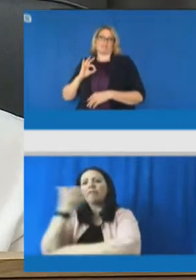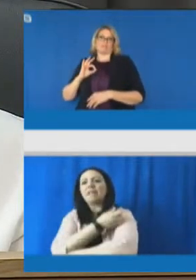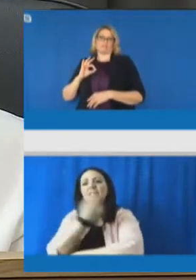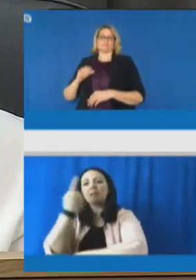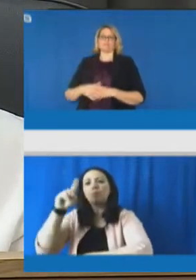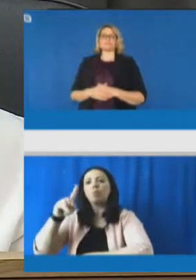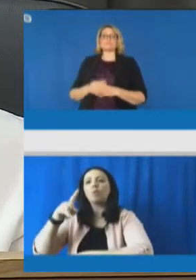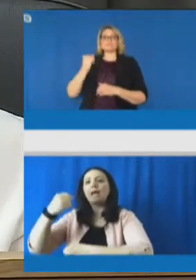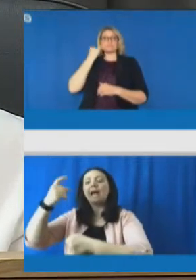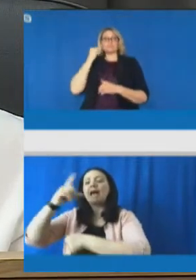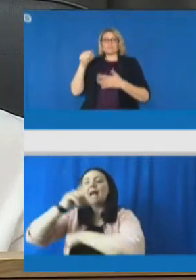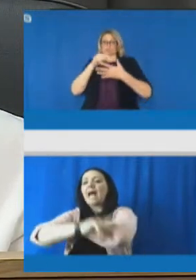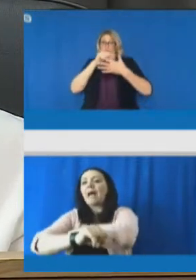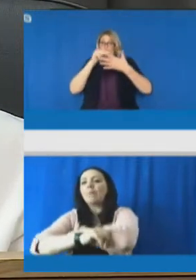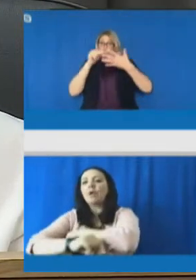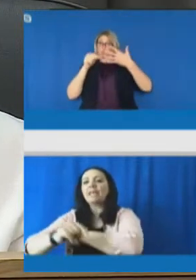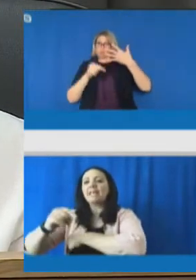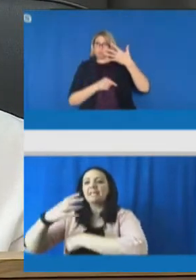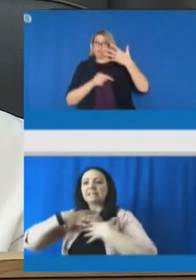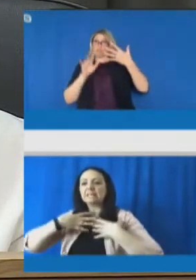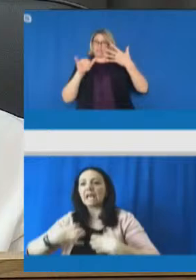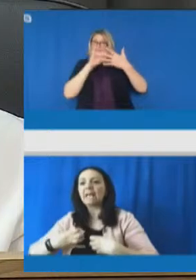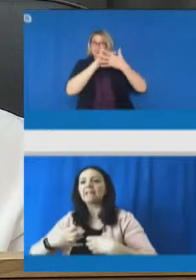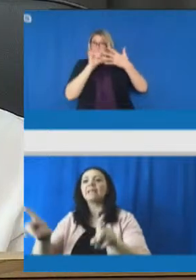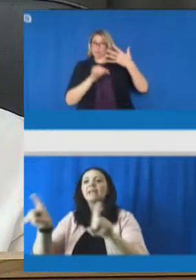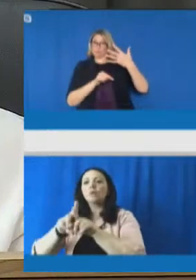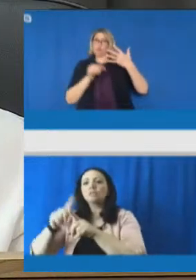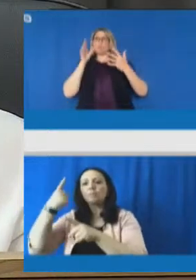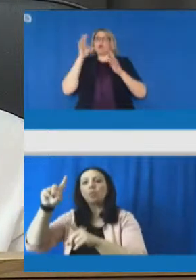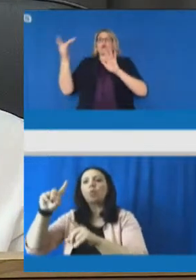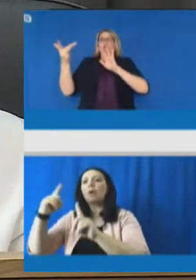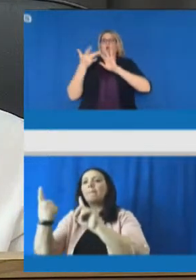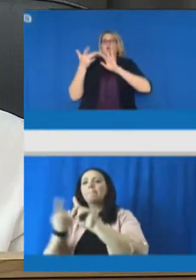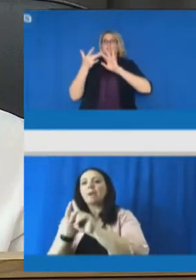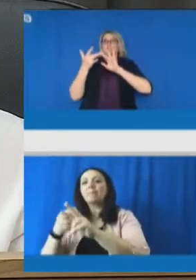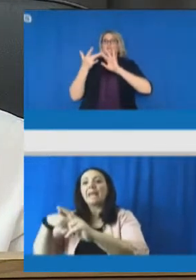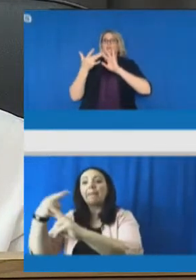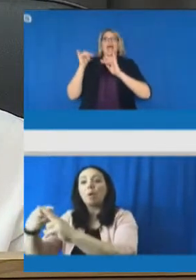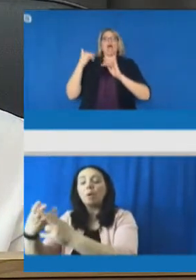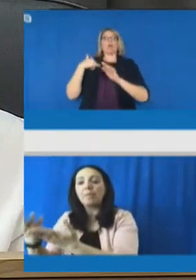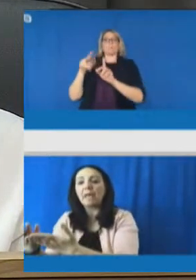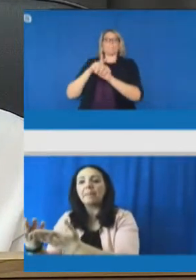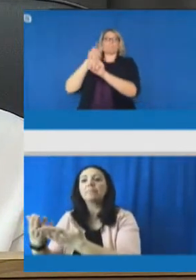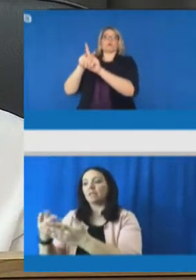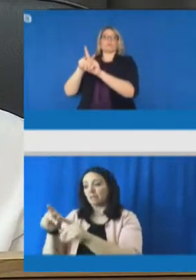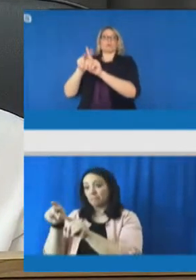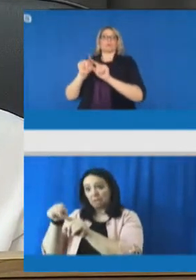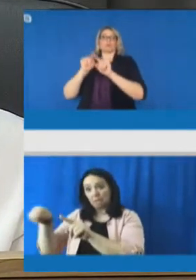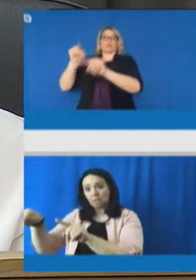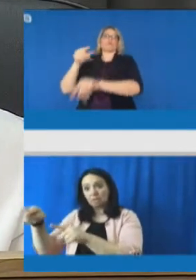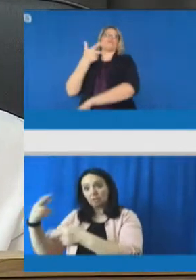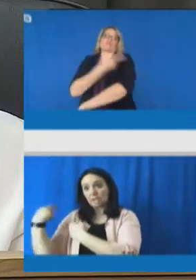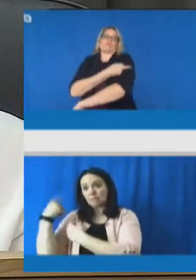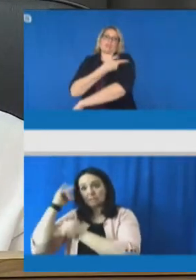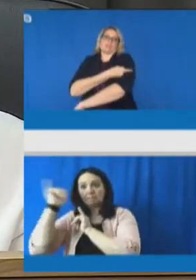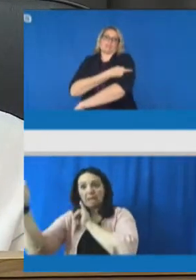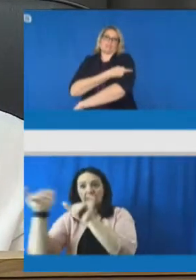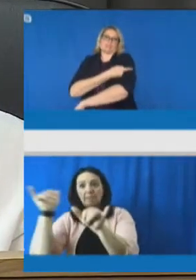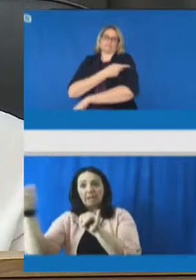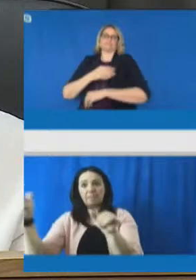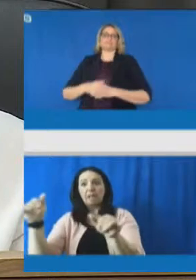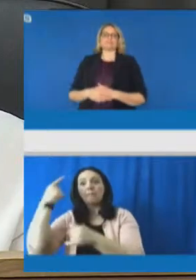gnb.ca/coronavirus and click on vaccine. The COVID-19 vaccine page on the GNB website also